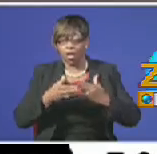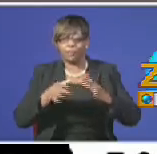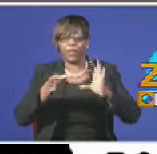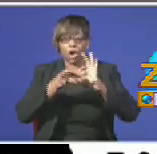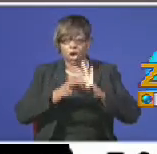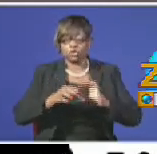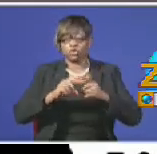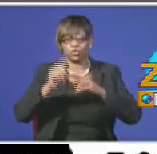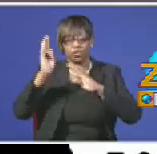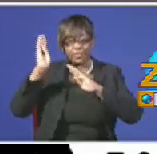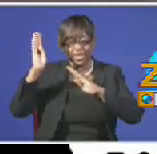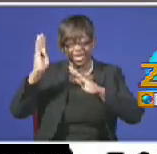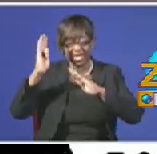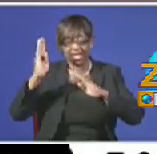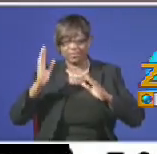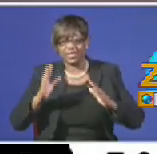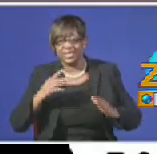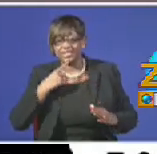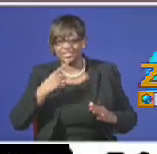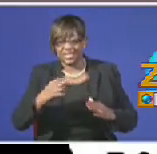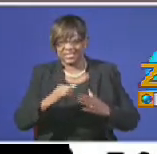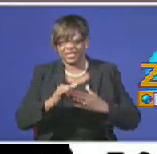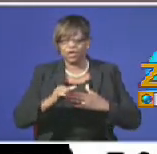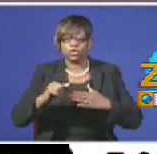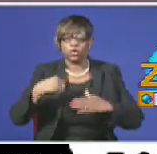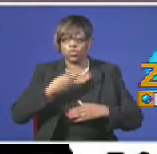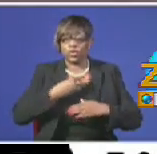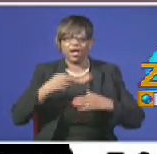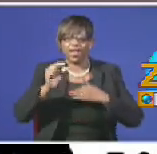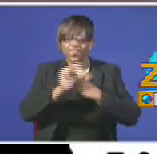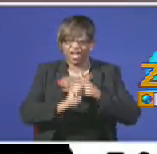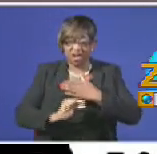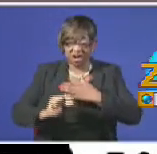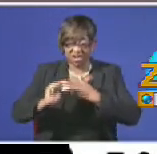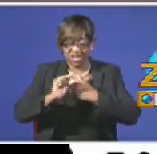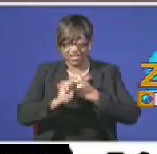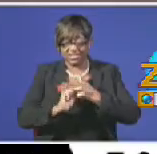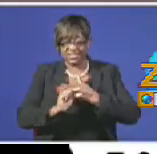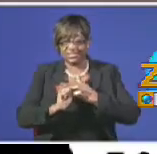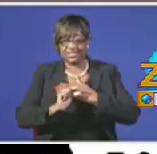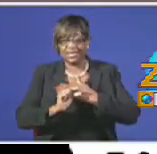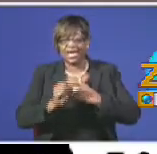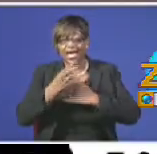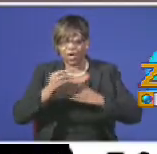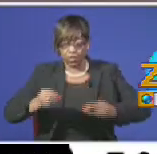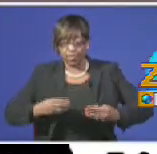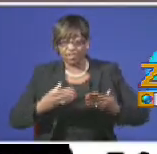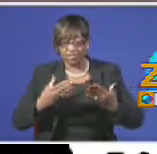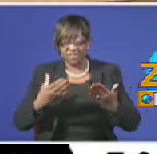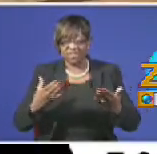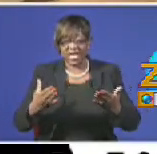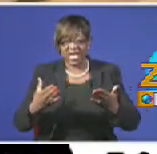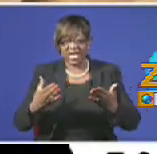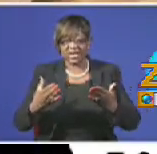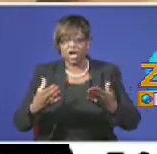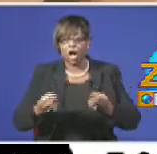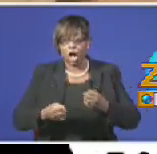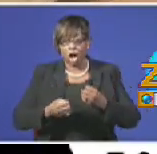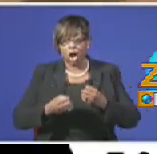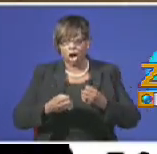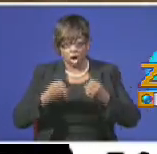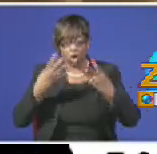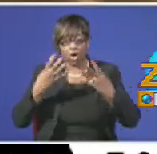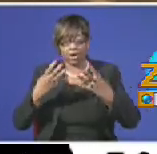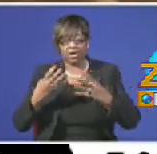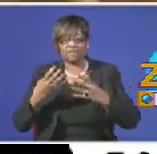other things. We are the guardians of the national park system. We also provide a lot of environmental education. You know,